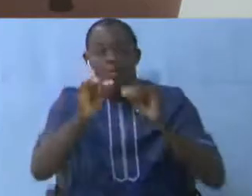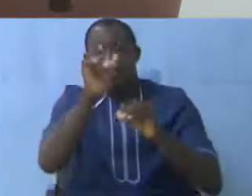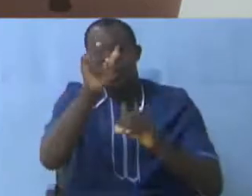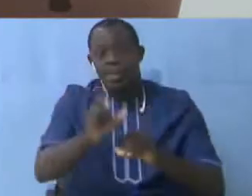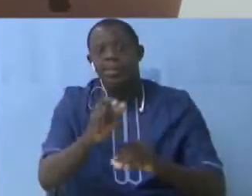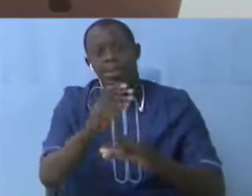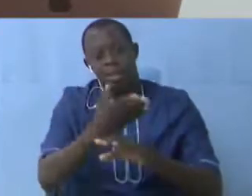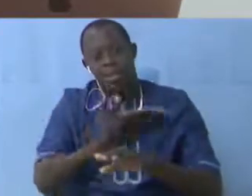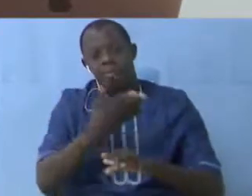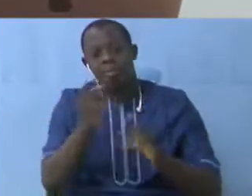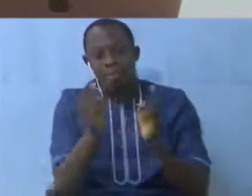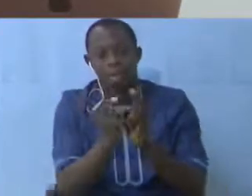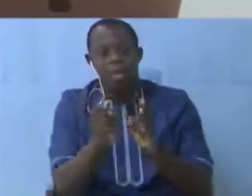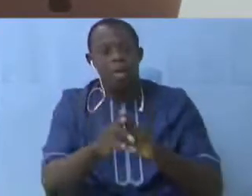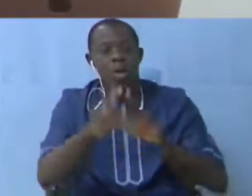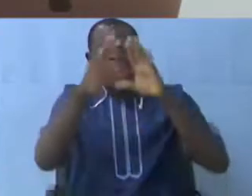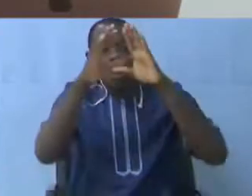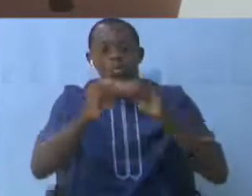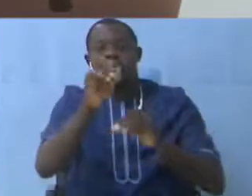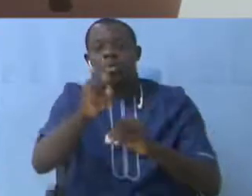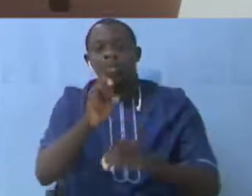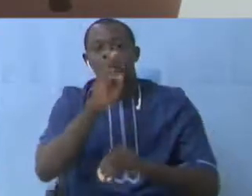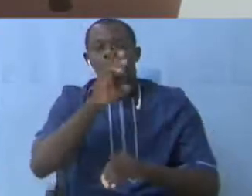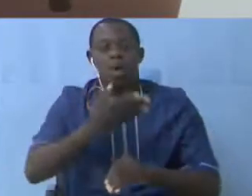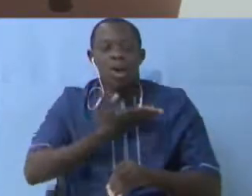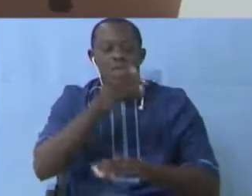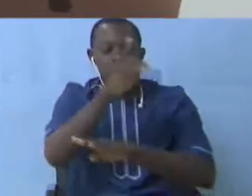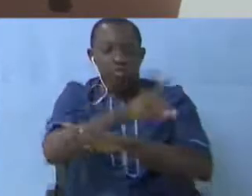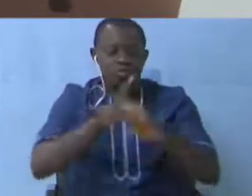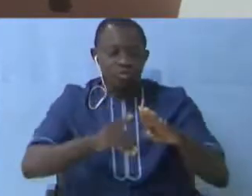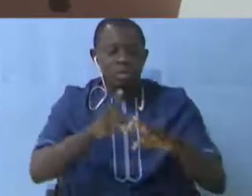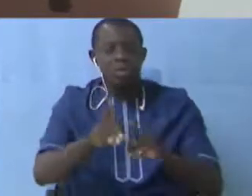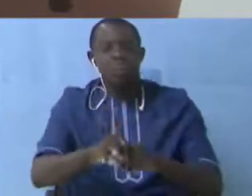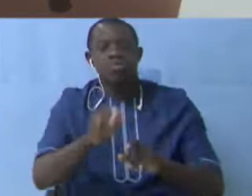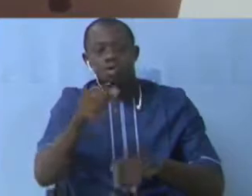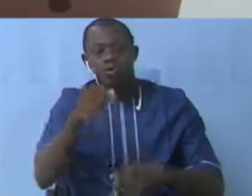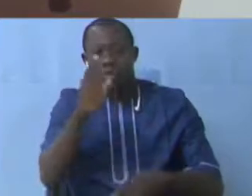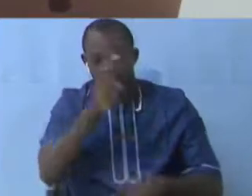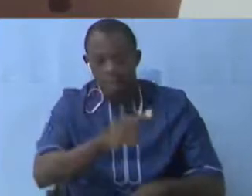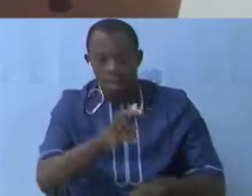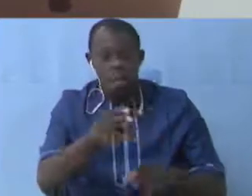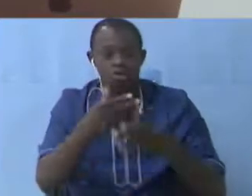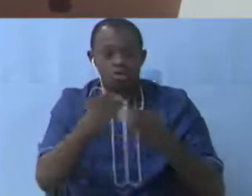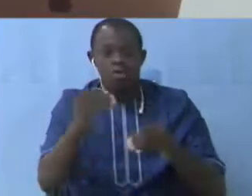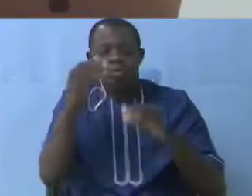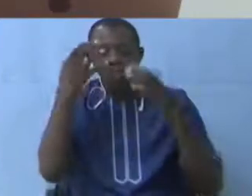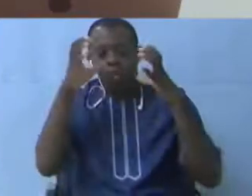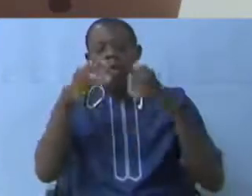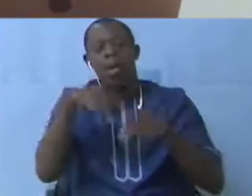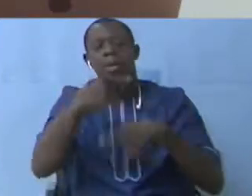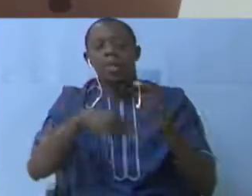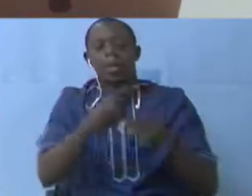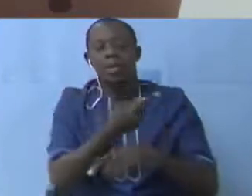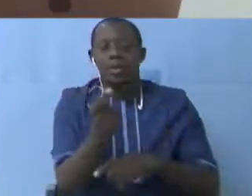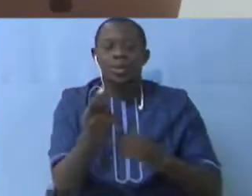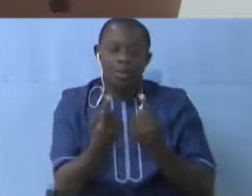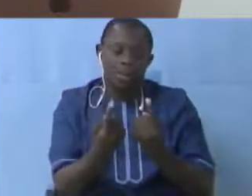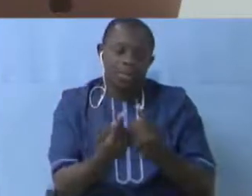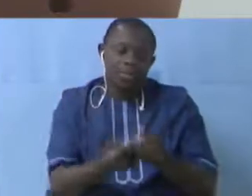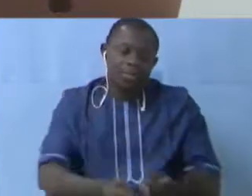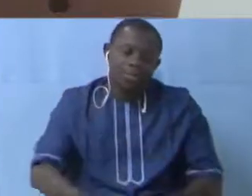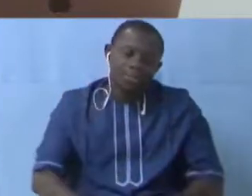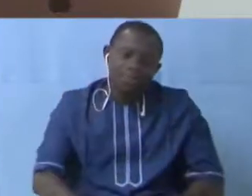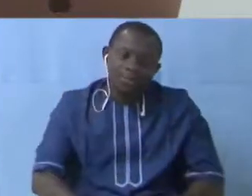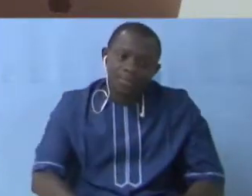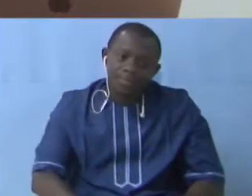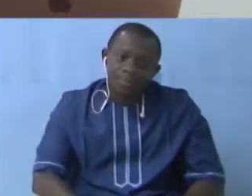kilifa. Officers that held positions that could take decisions on these matters. de ay kilifa yoo xam ne ñoom amee nañ baati dogal ci mbir yi